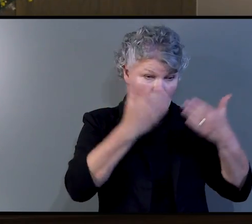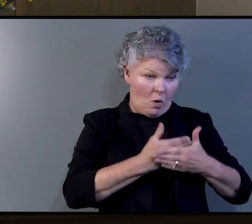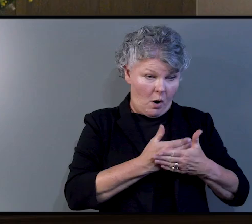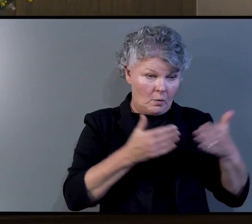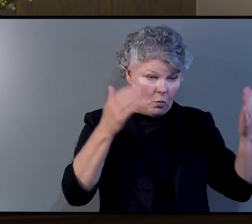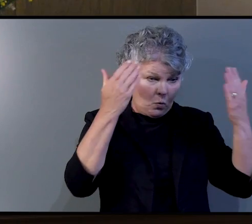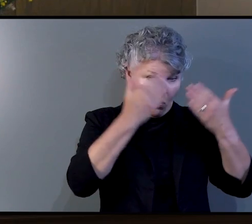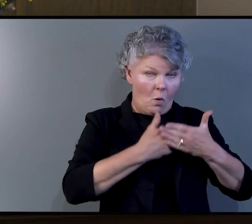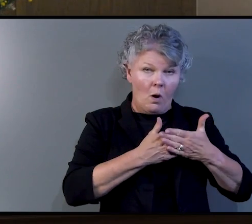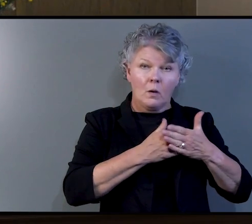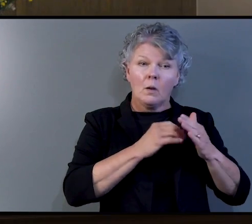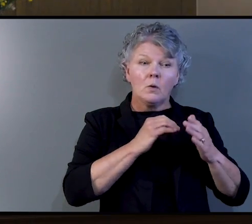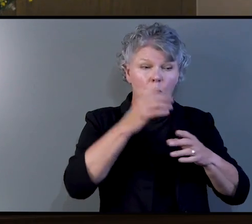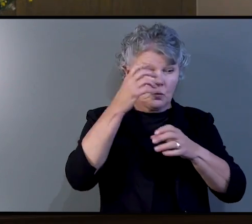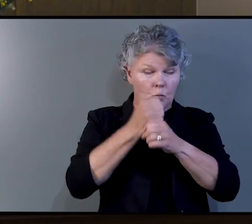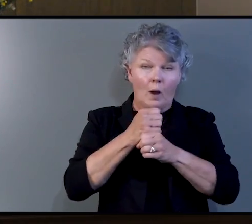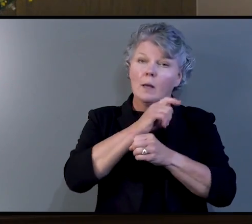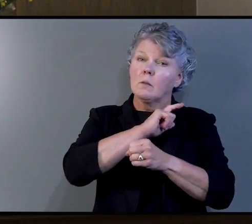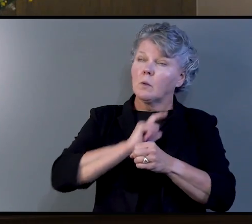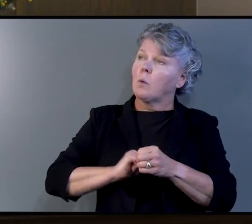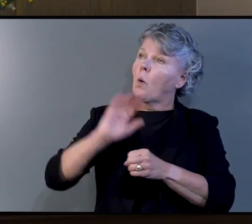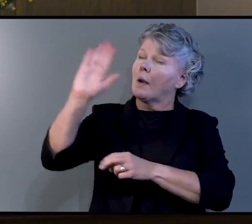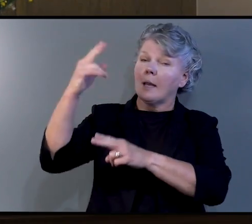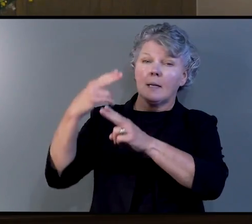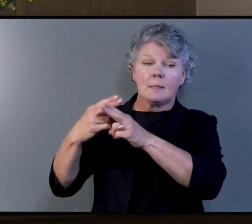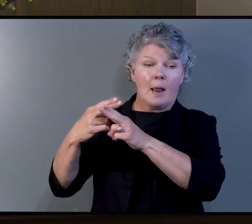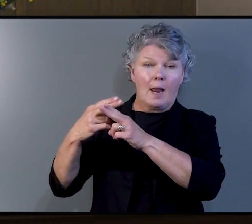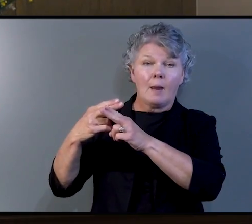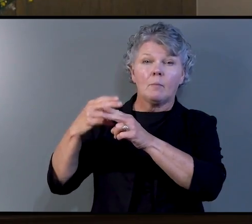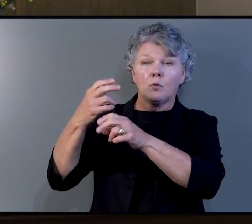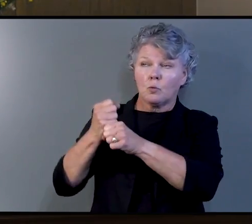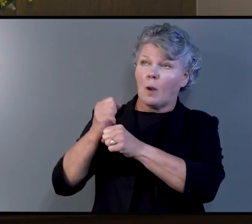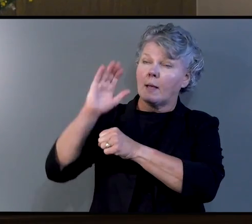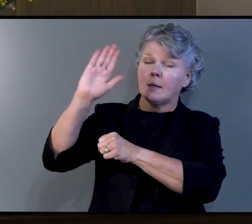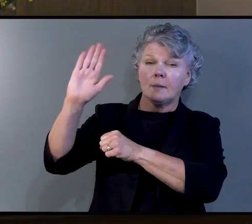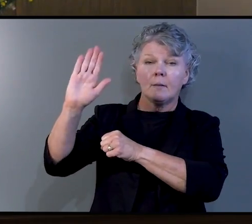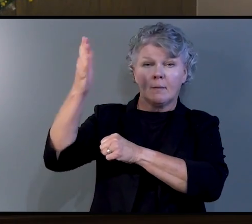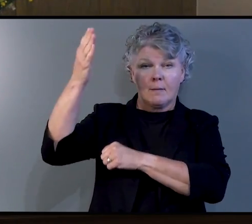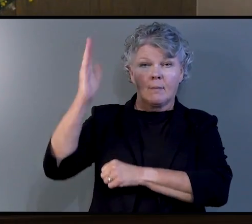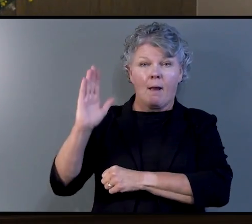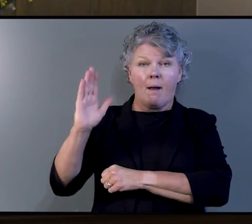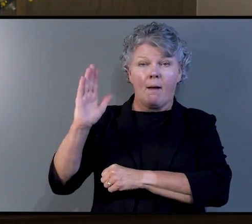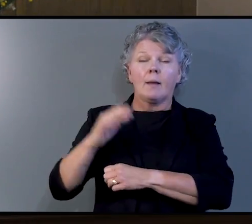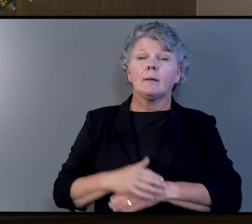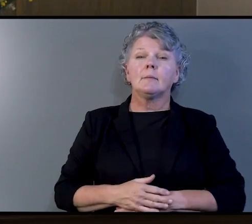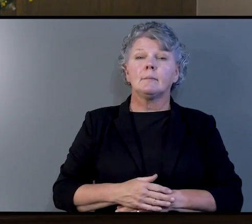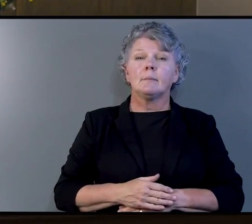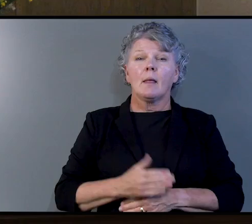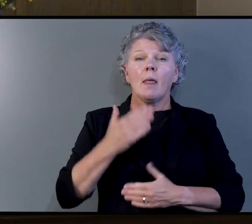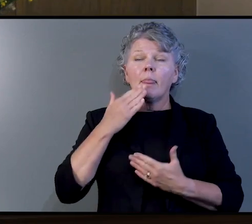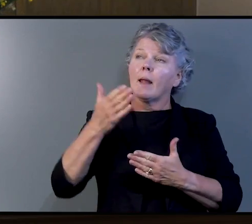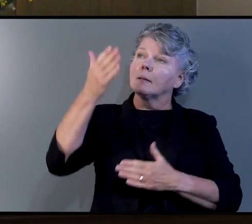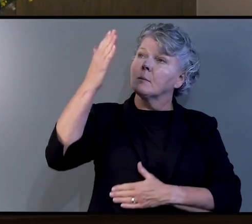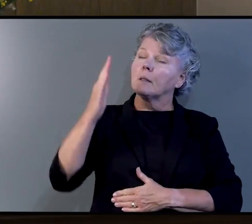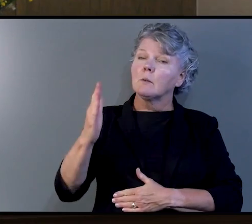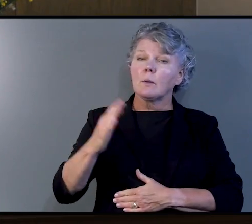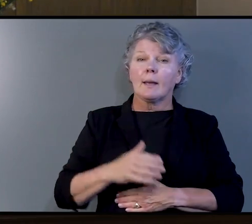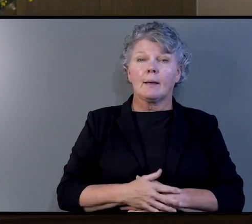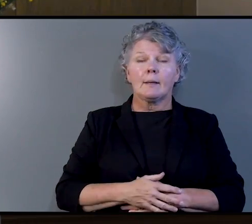light trust in the name of the Lord and rely on his God. This is the word of the Lord. Thanks be to God.